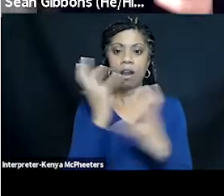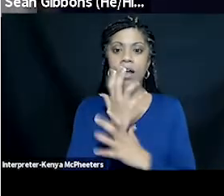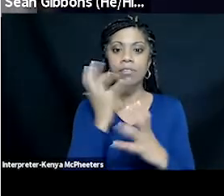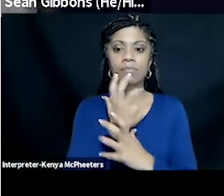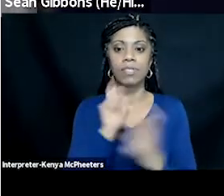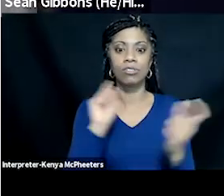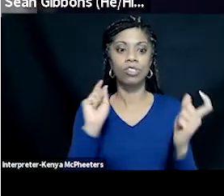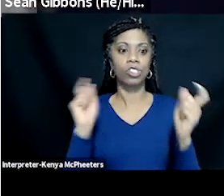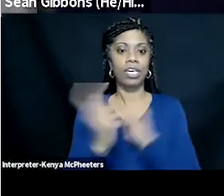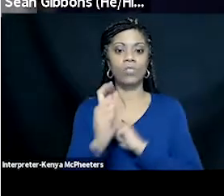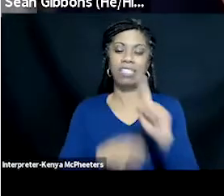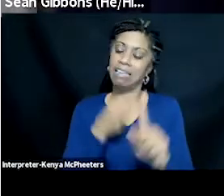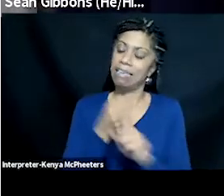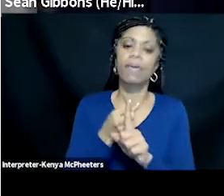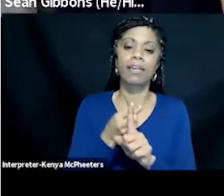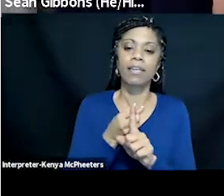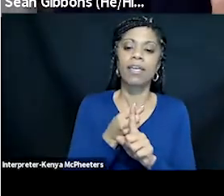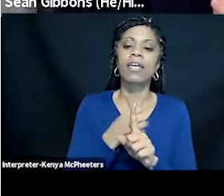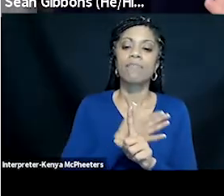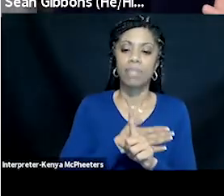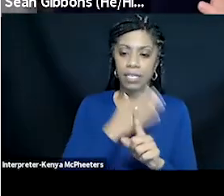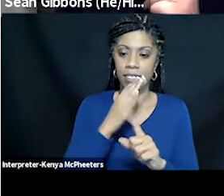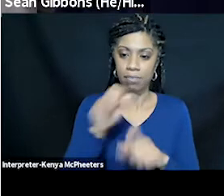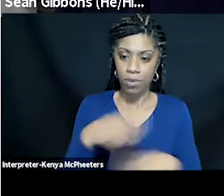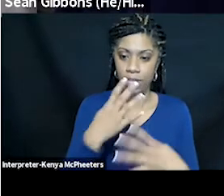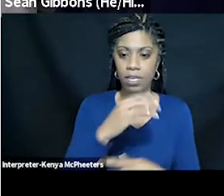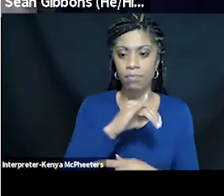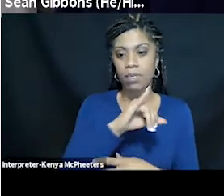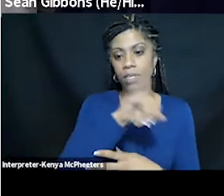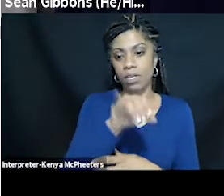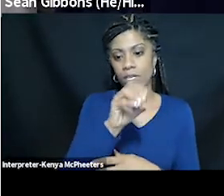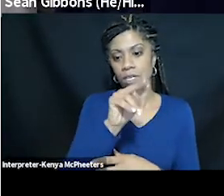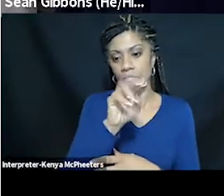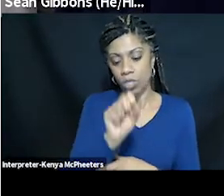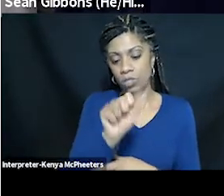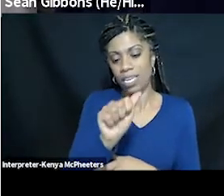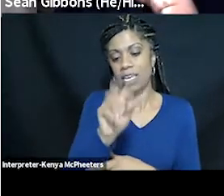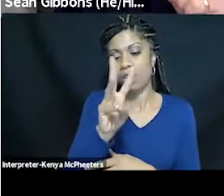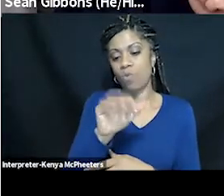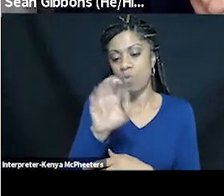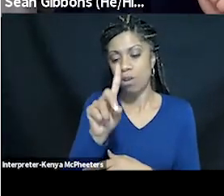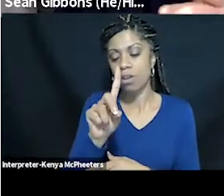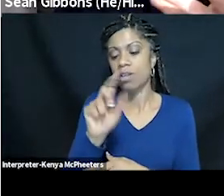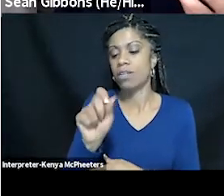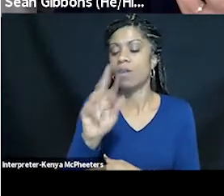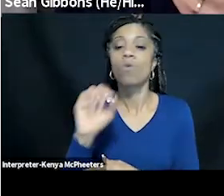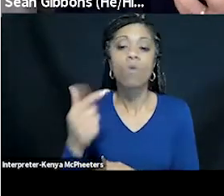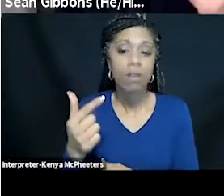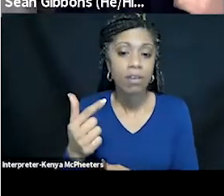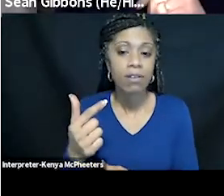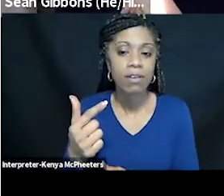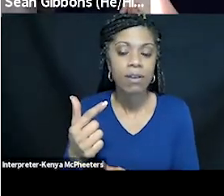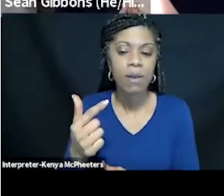you can find that through comnetwork.org. And please, we're looking for wonderful nominations so we can highlight another organization, and